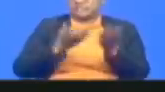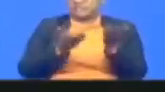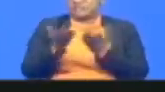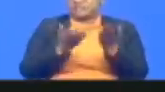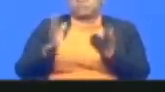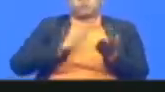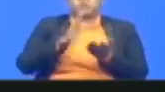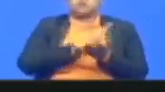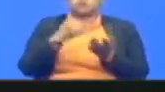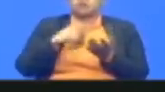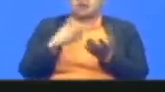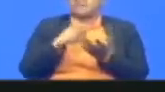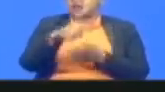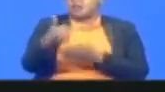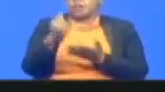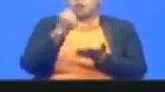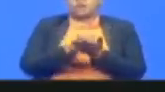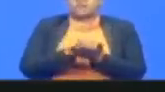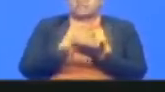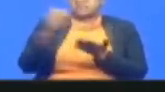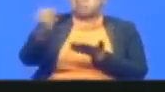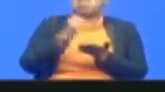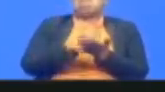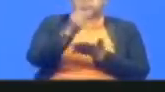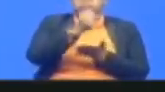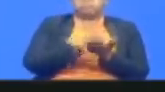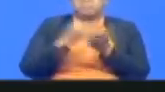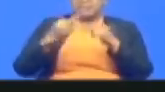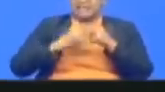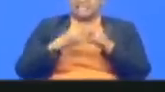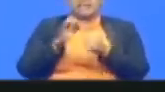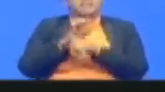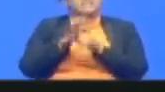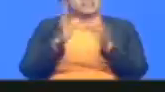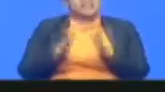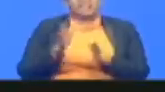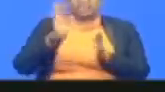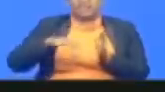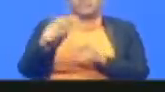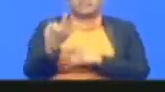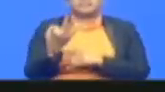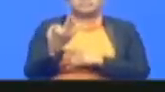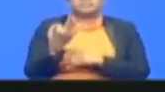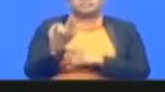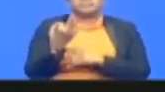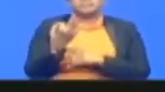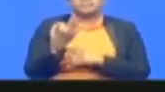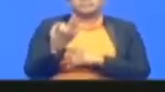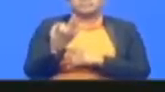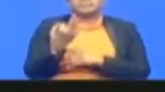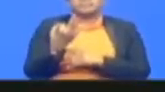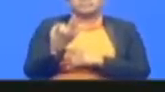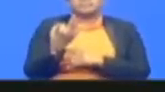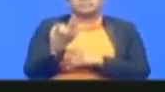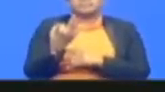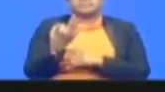illegal offices and appointing 8 advisors instead of 3. Kwa mambo ya tendering